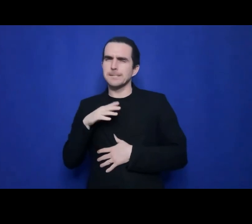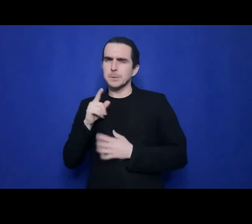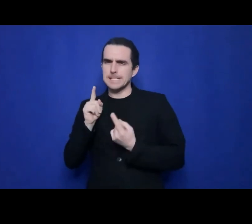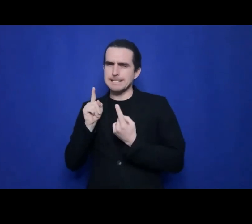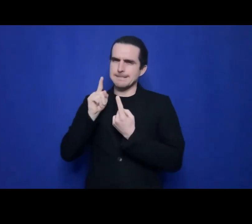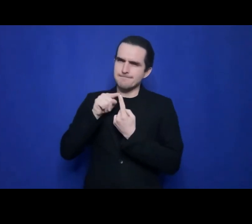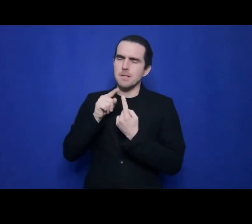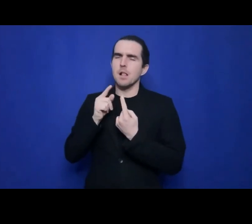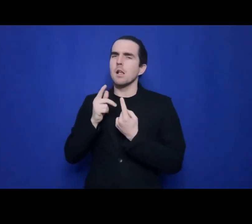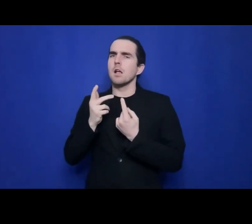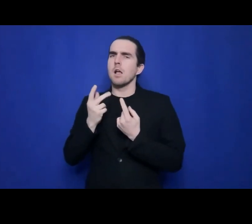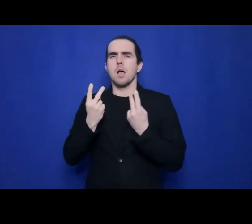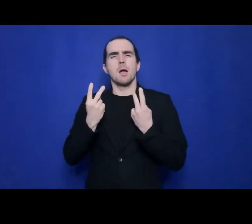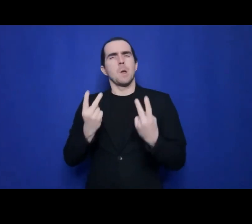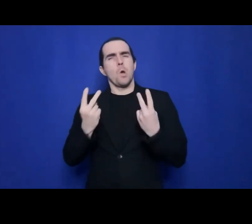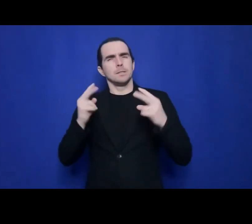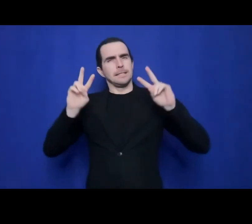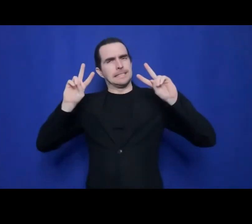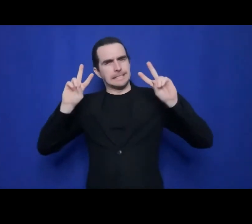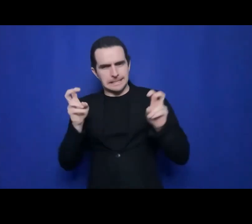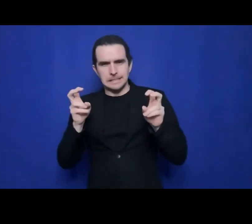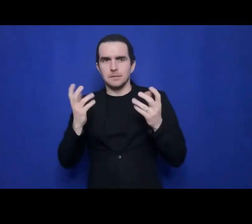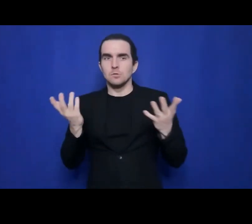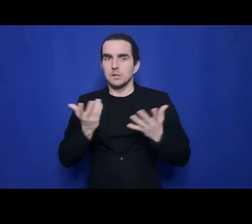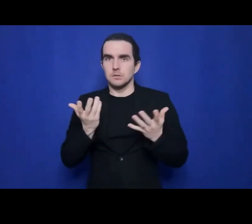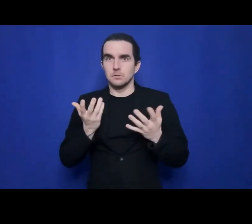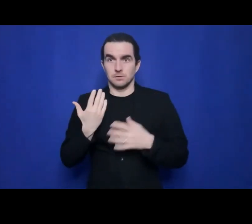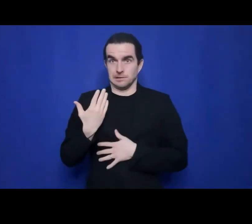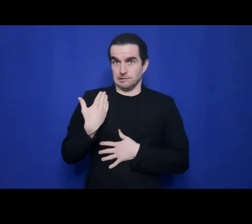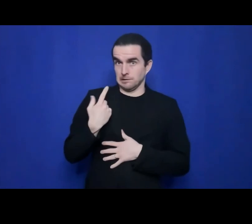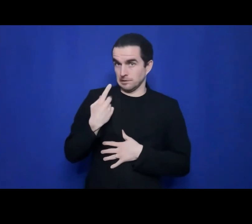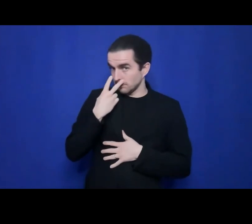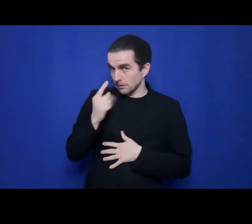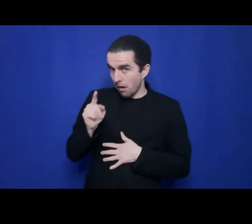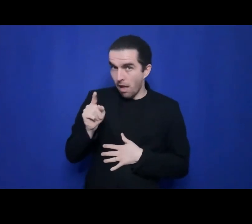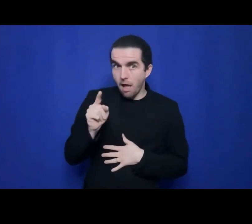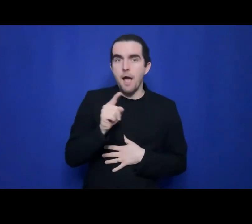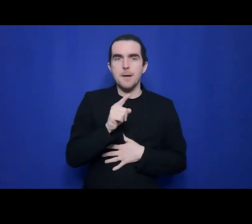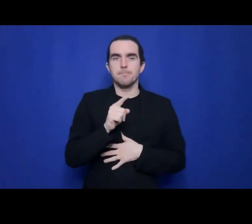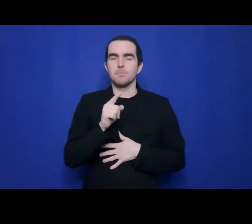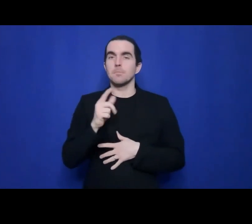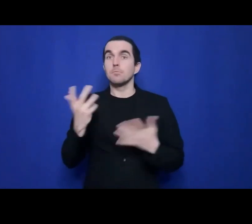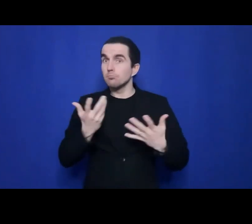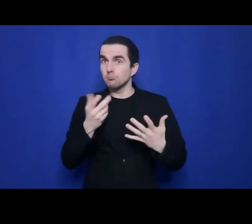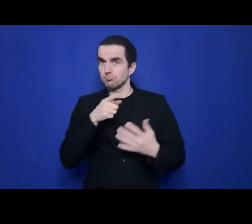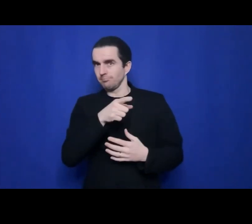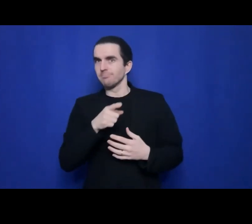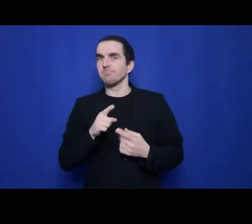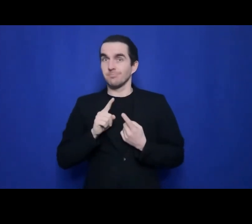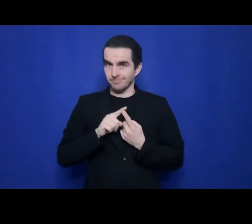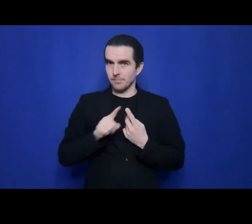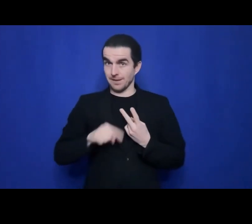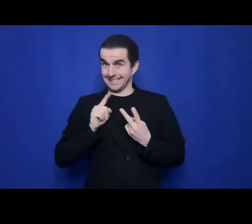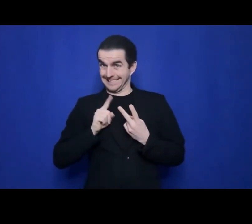now, socialization, and also the participation in social life. These are terms that go hand in